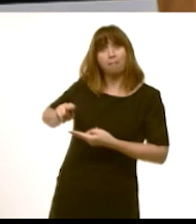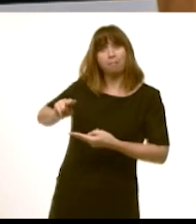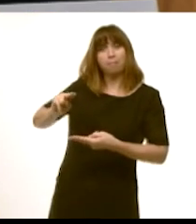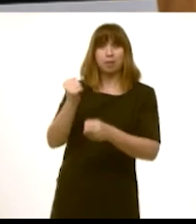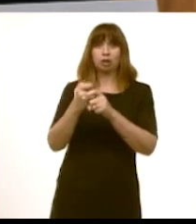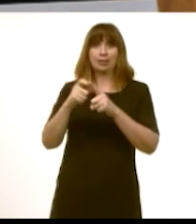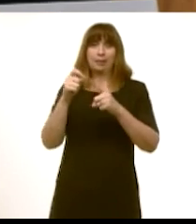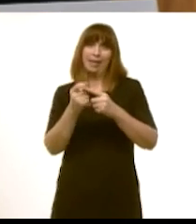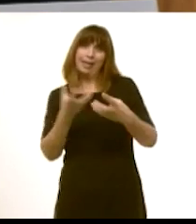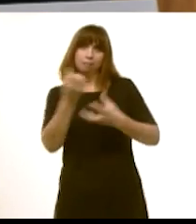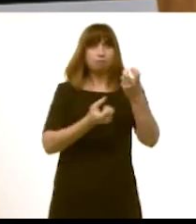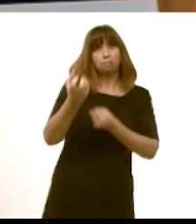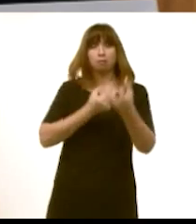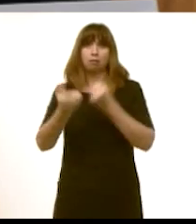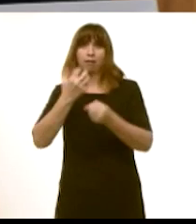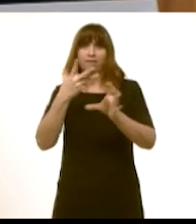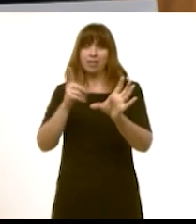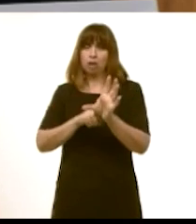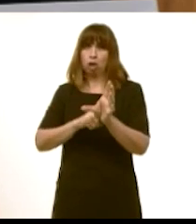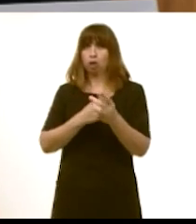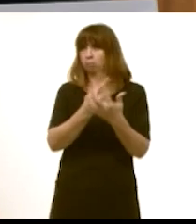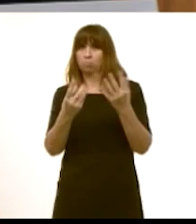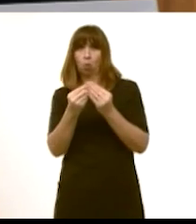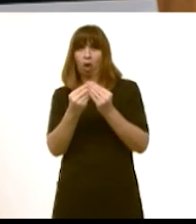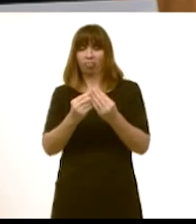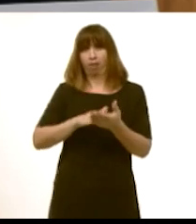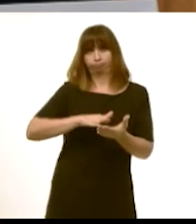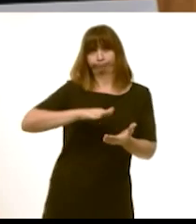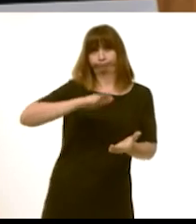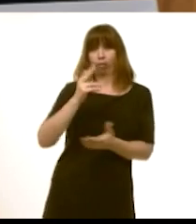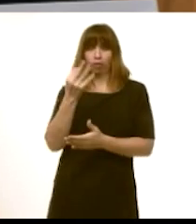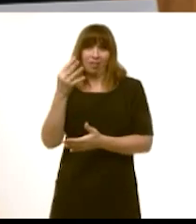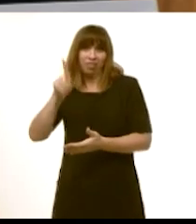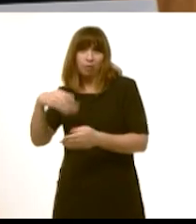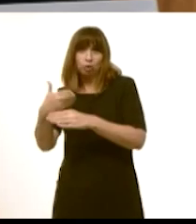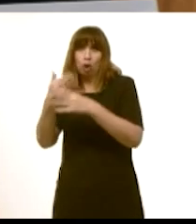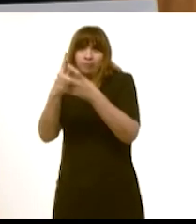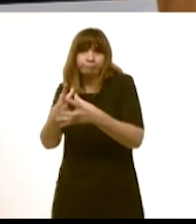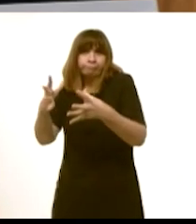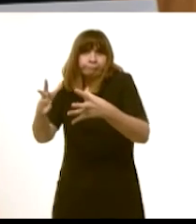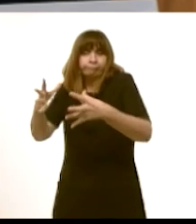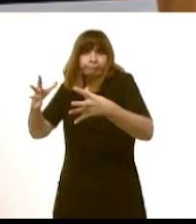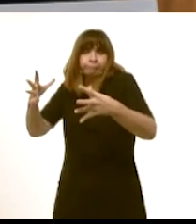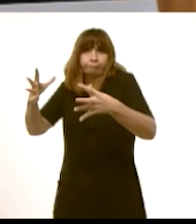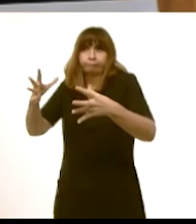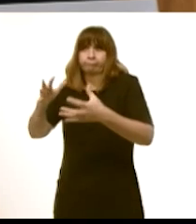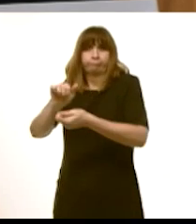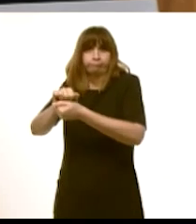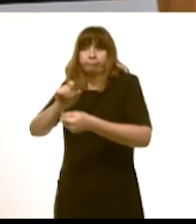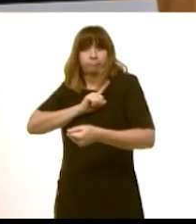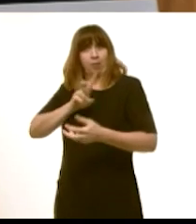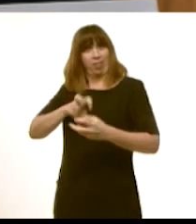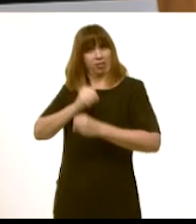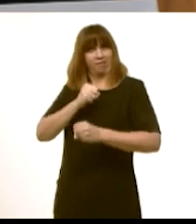has increased in Wales over the past 15 years. We see 38,000 jobs that have been created, safeguarded or assisted by the